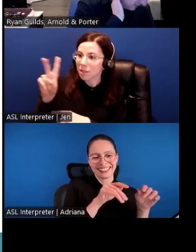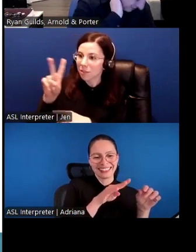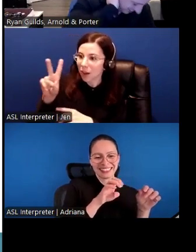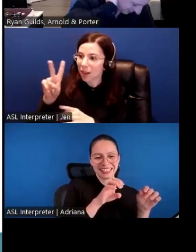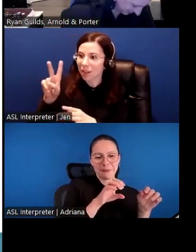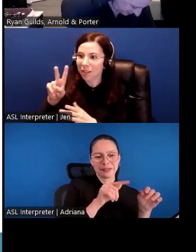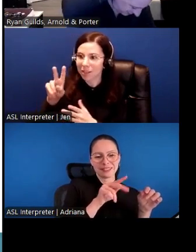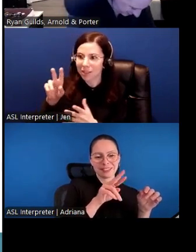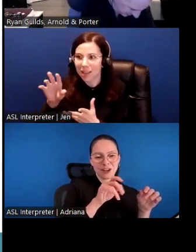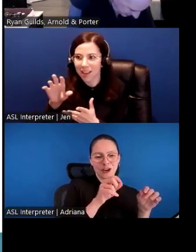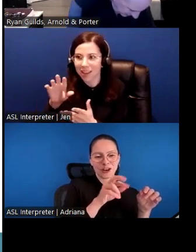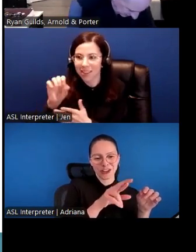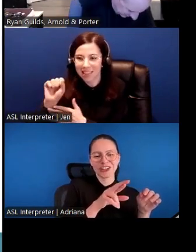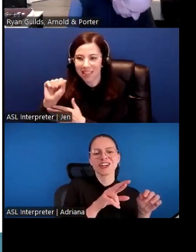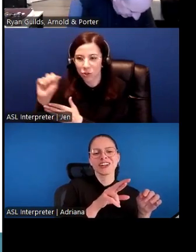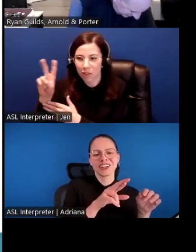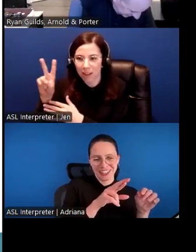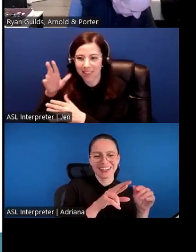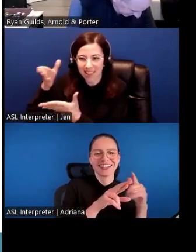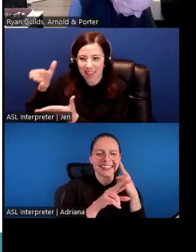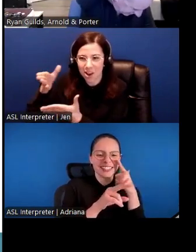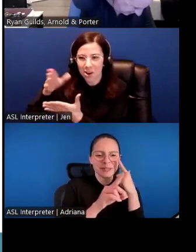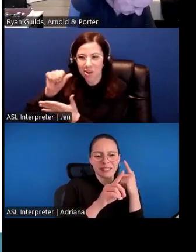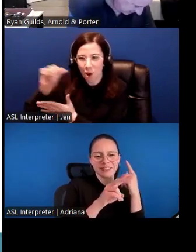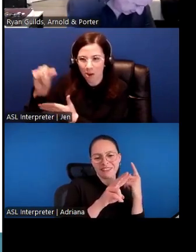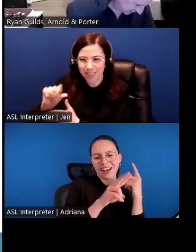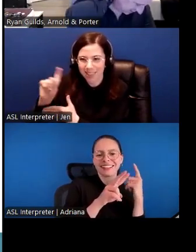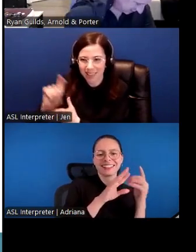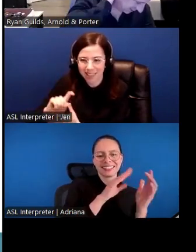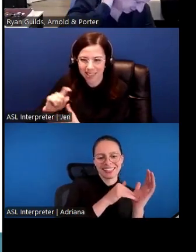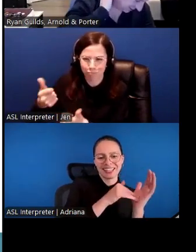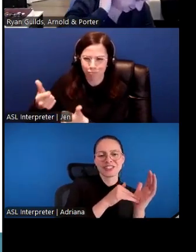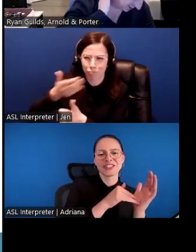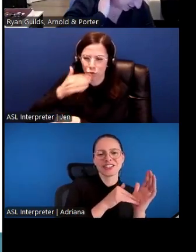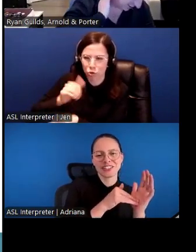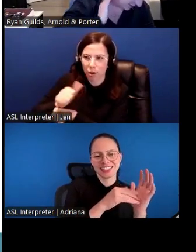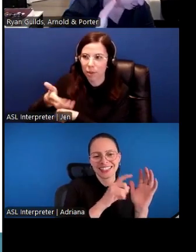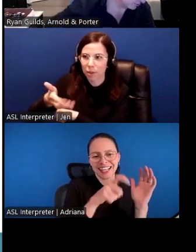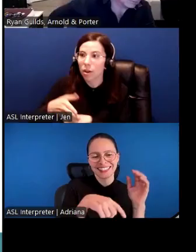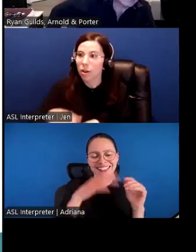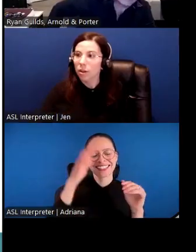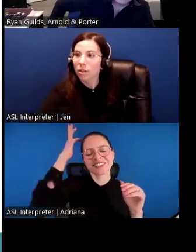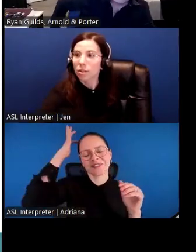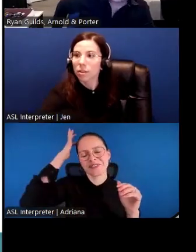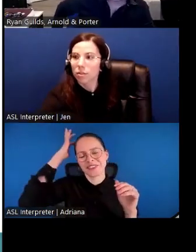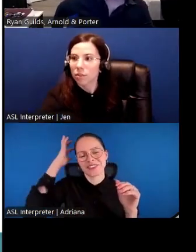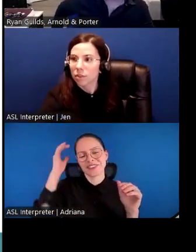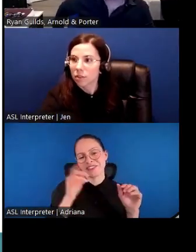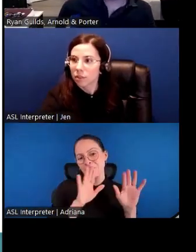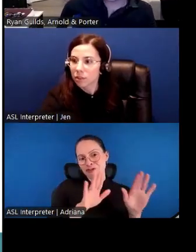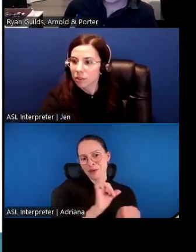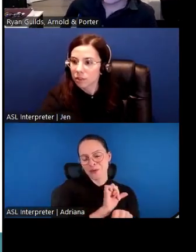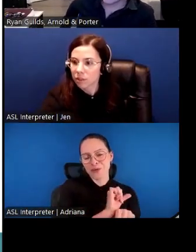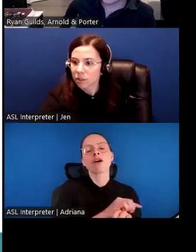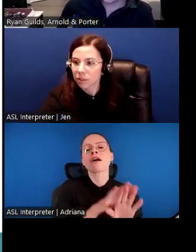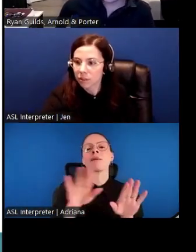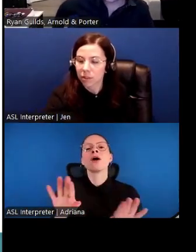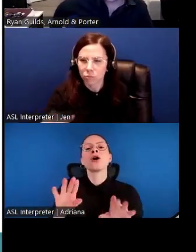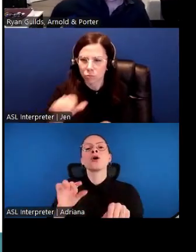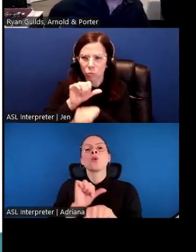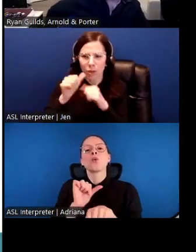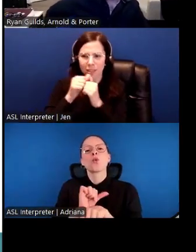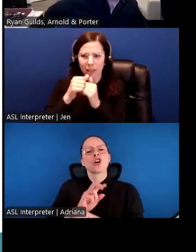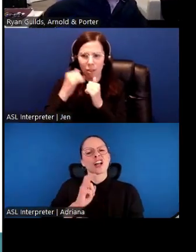Texas. You all do good work out there. But working together to understand if something